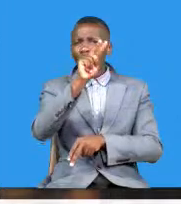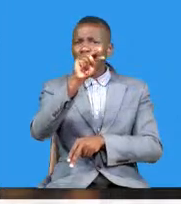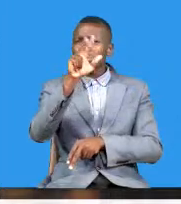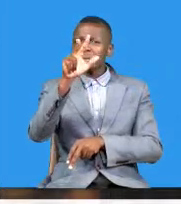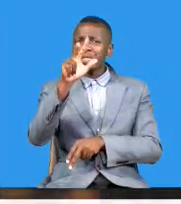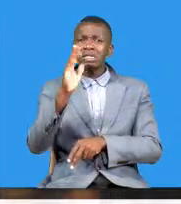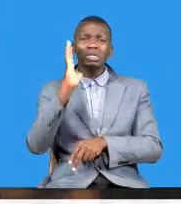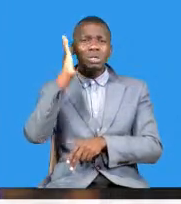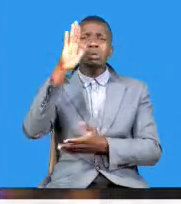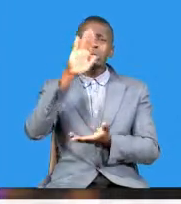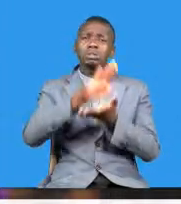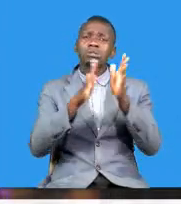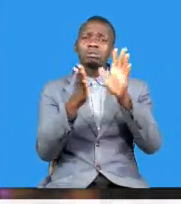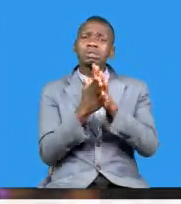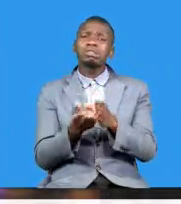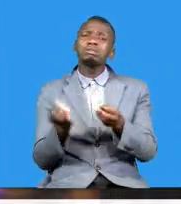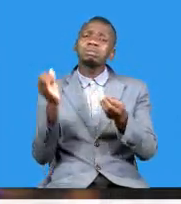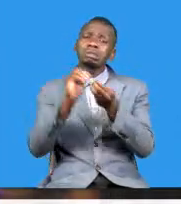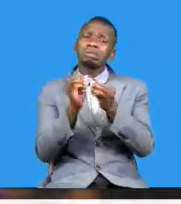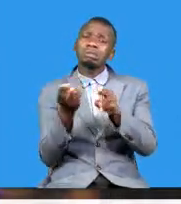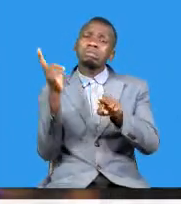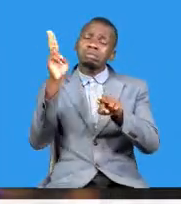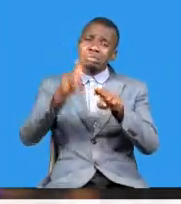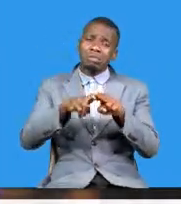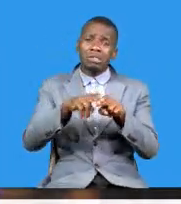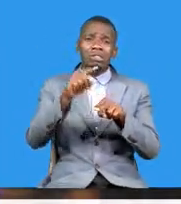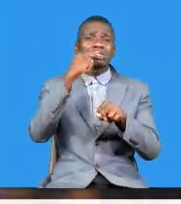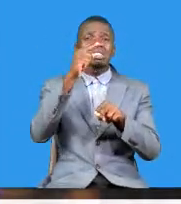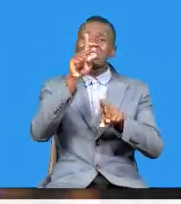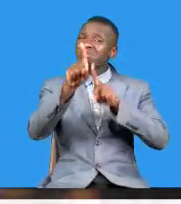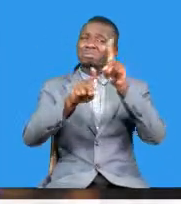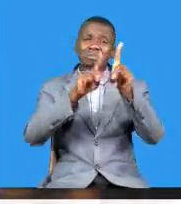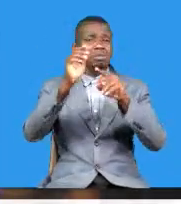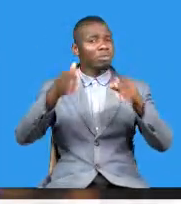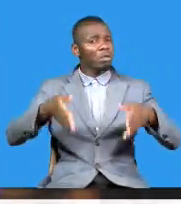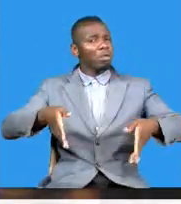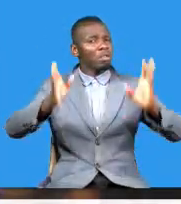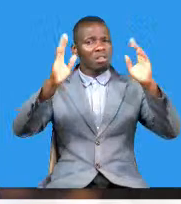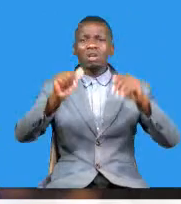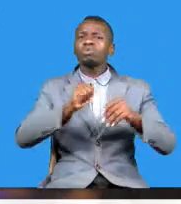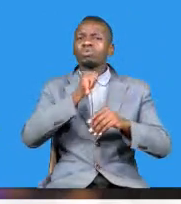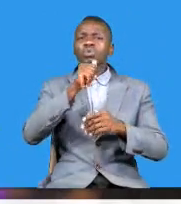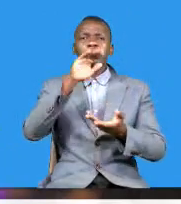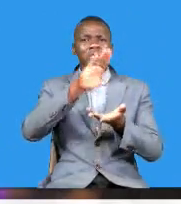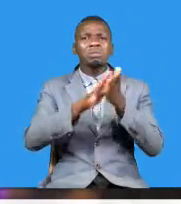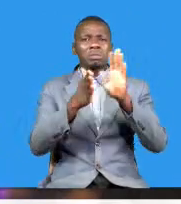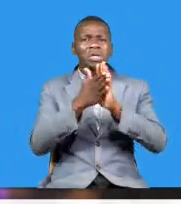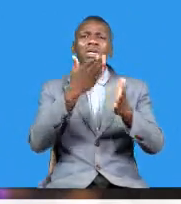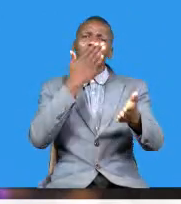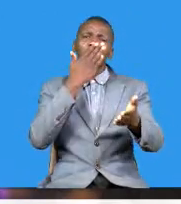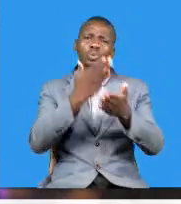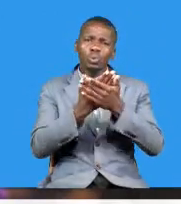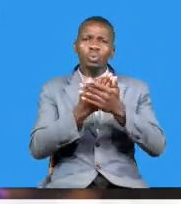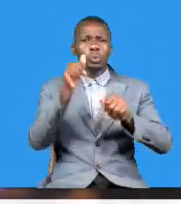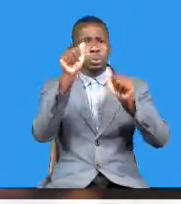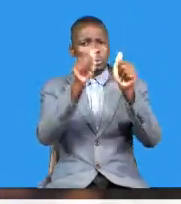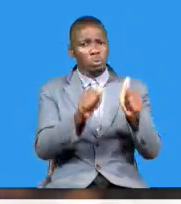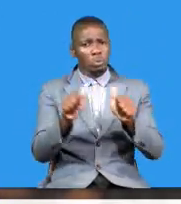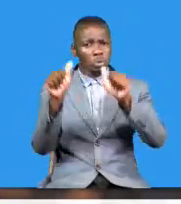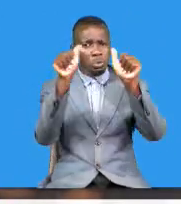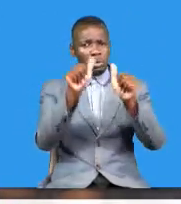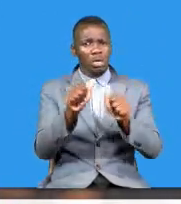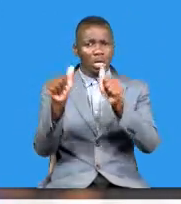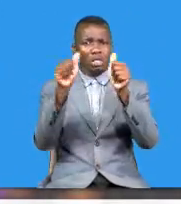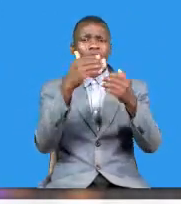a situation she says everyone must not allow by acting positively. Ms. Kasune says GBV